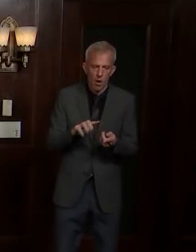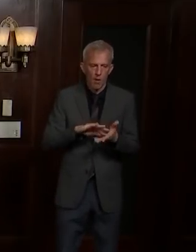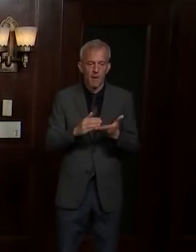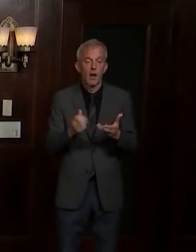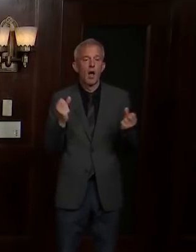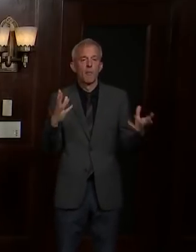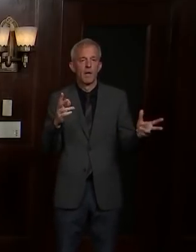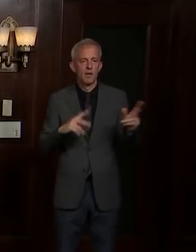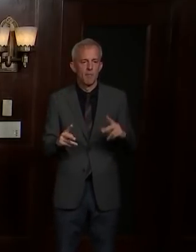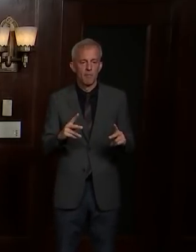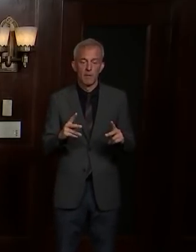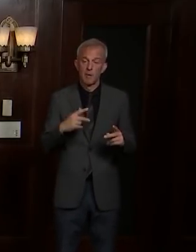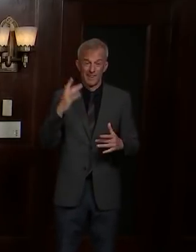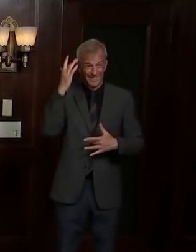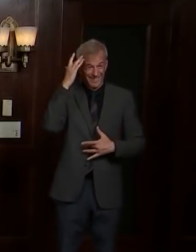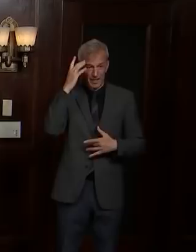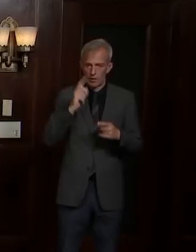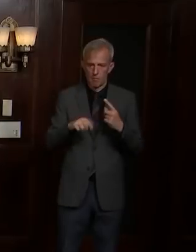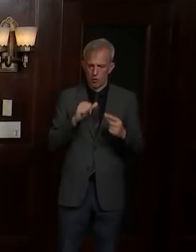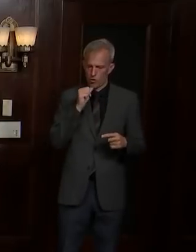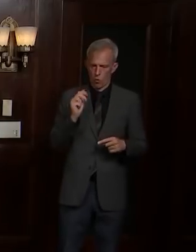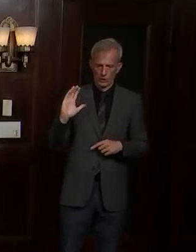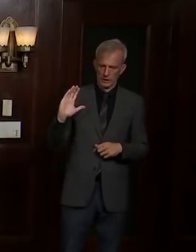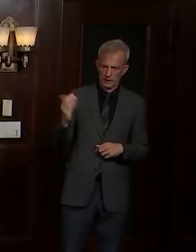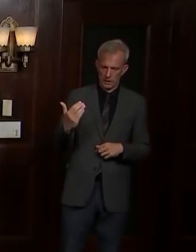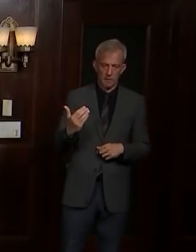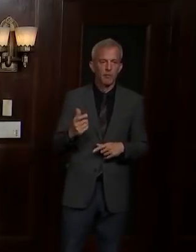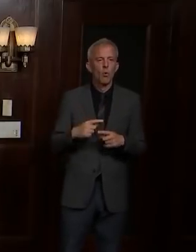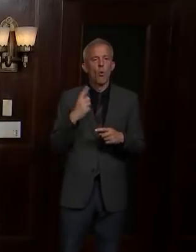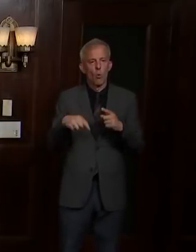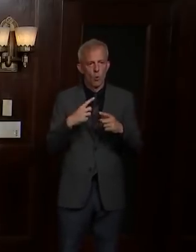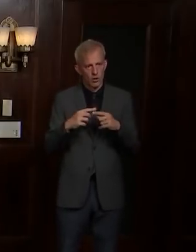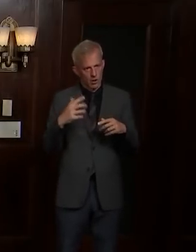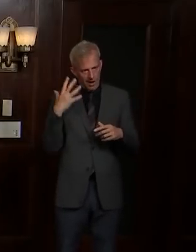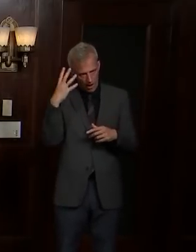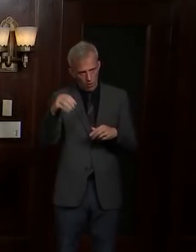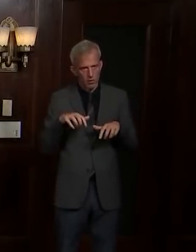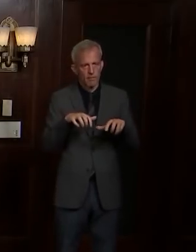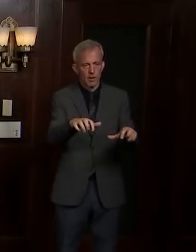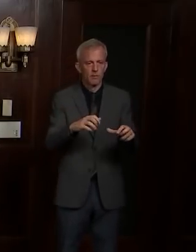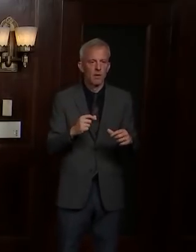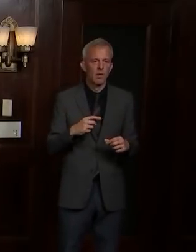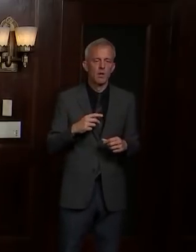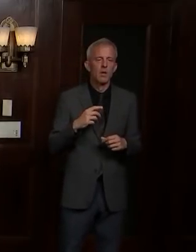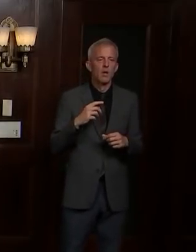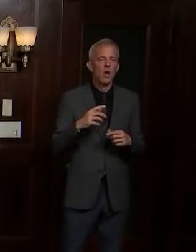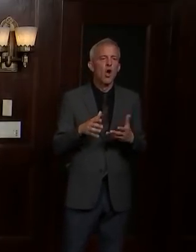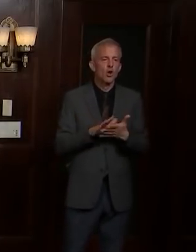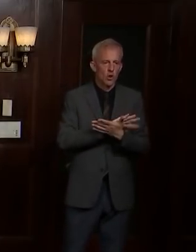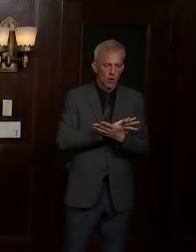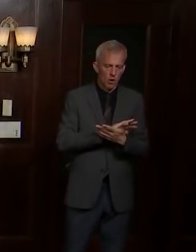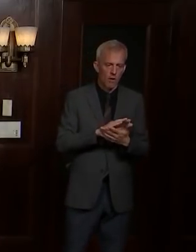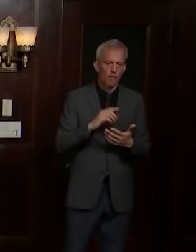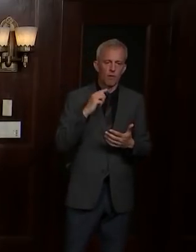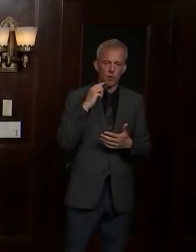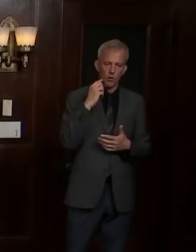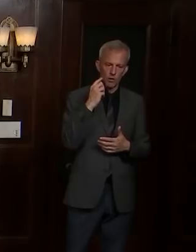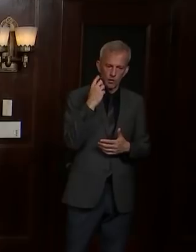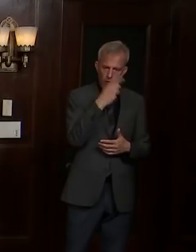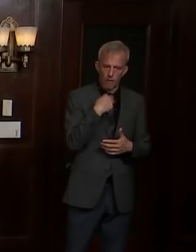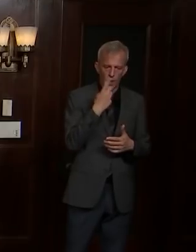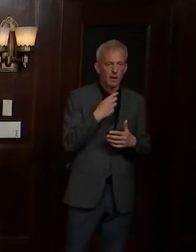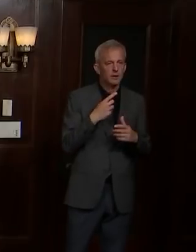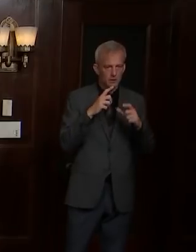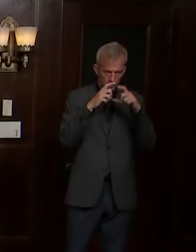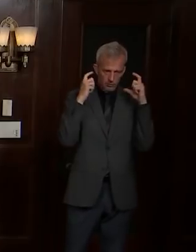and about, cover your nose, cover your mouth, use a homemade mask, or purchase a special homemade